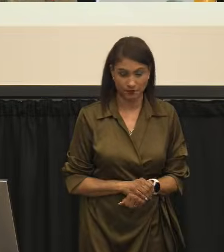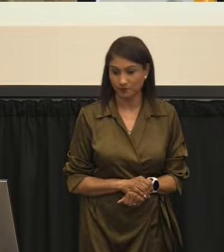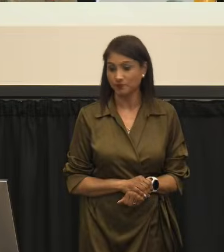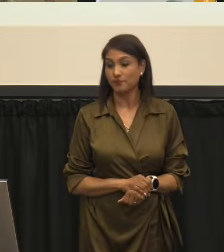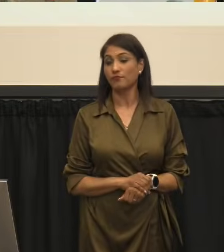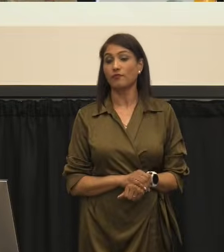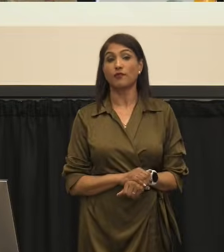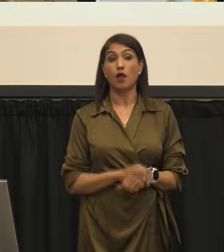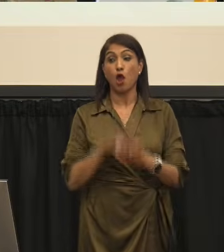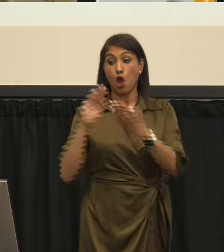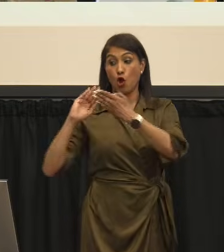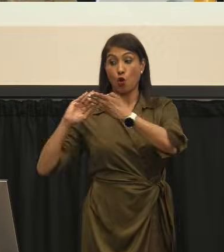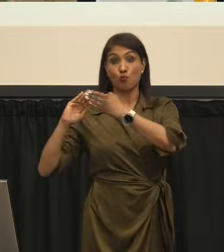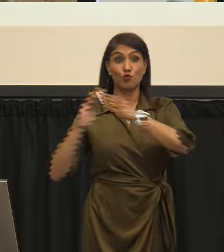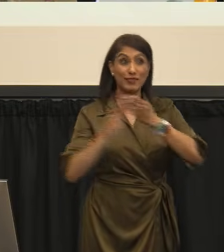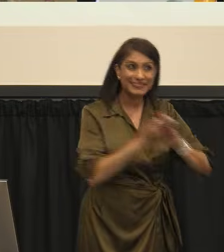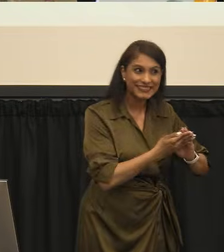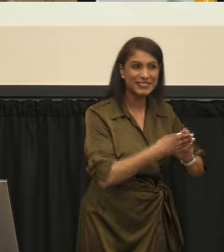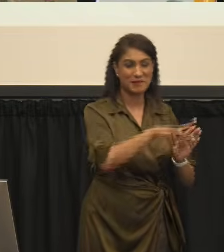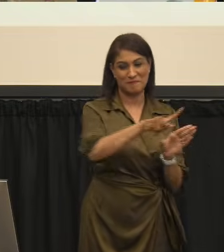word.